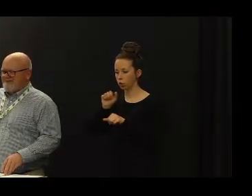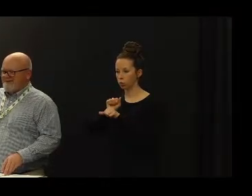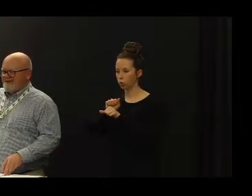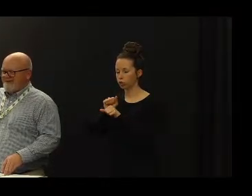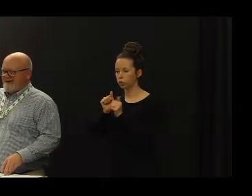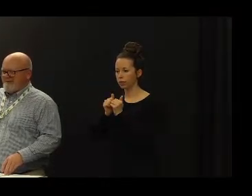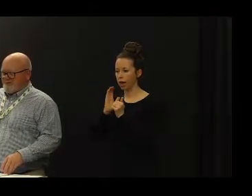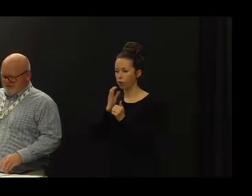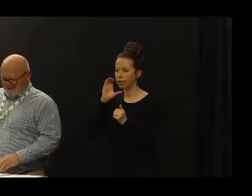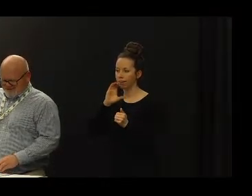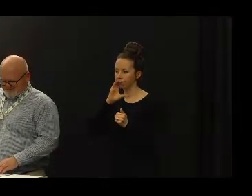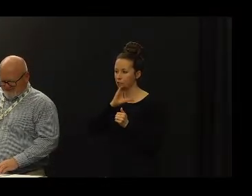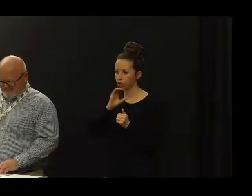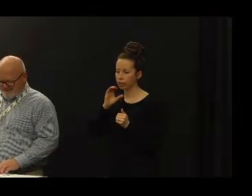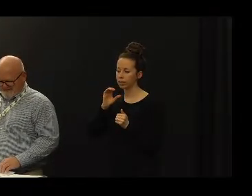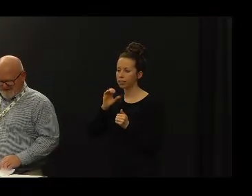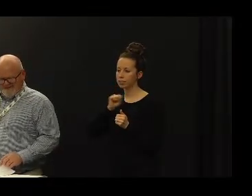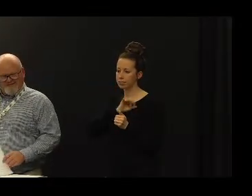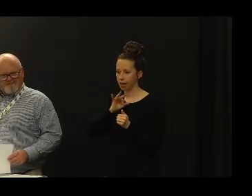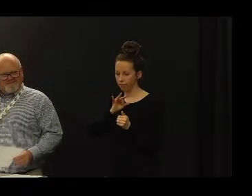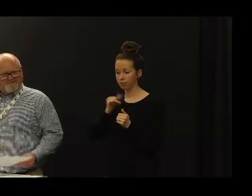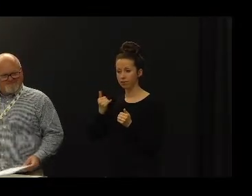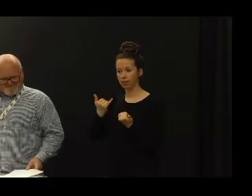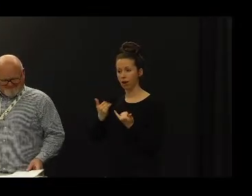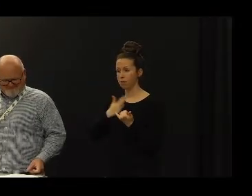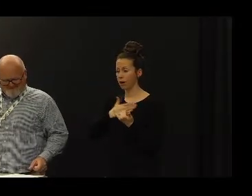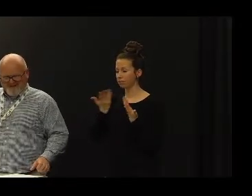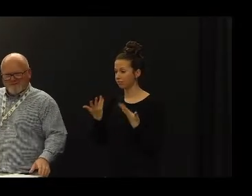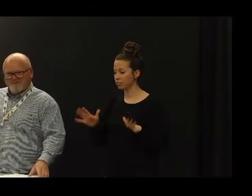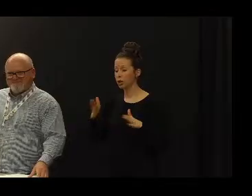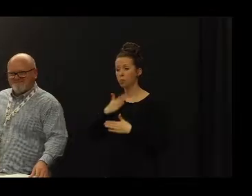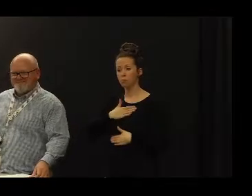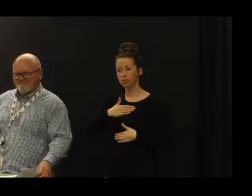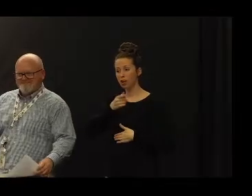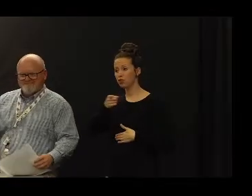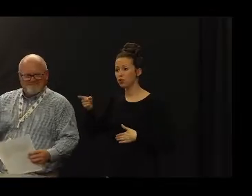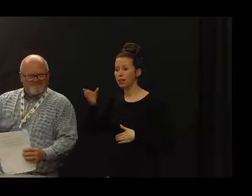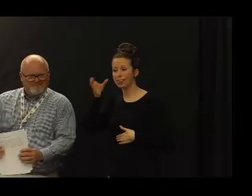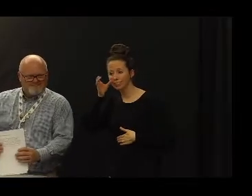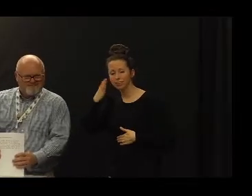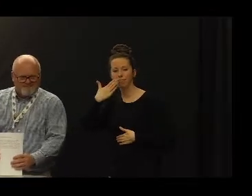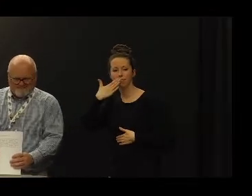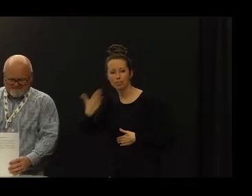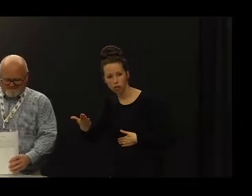portion. I appreciate you listening. Thank you.